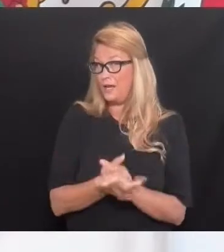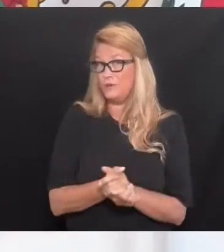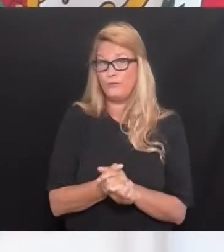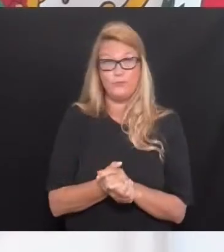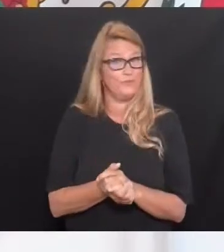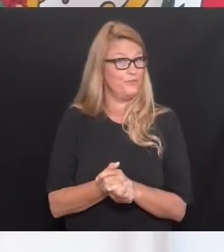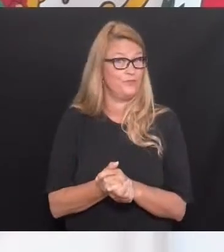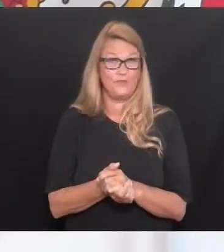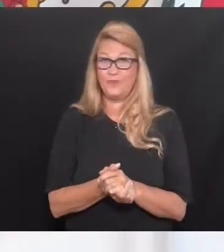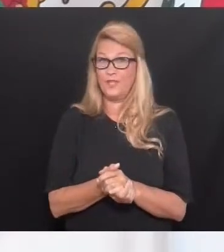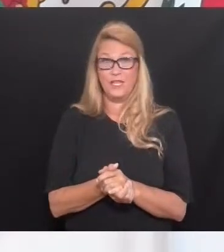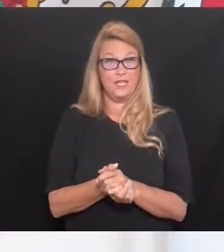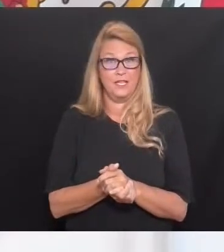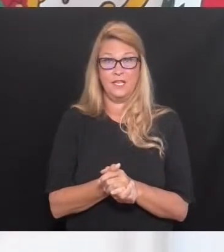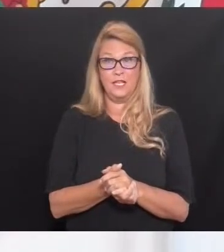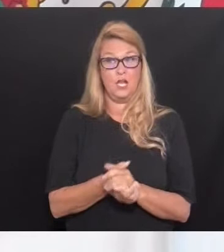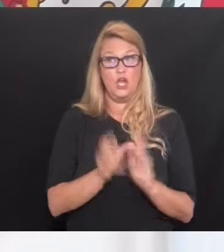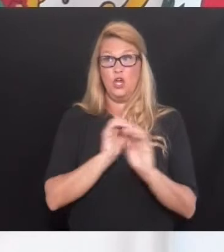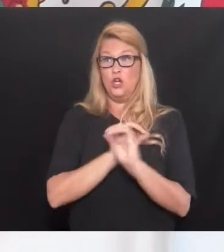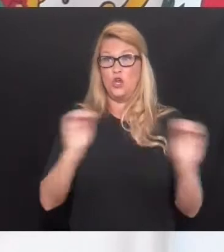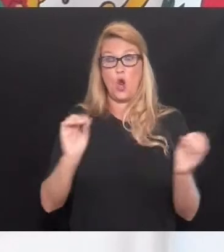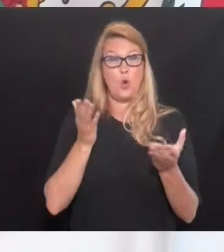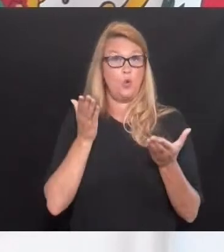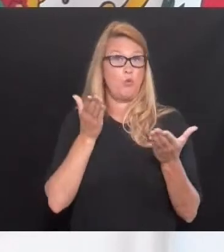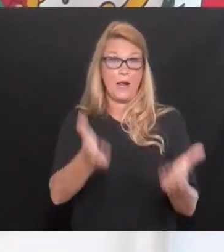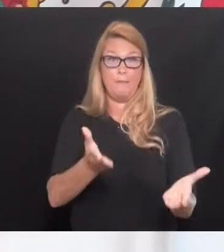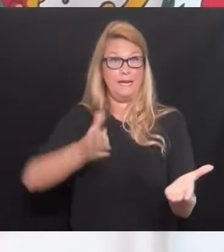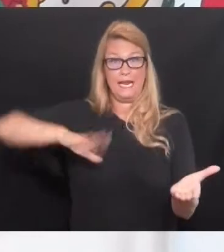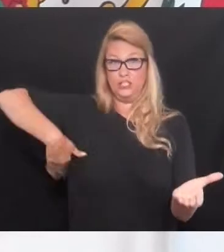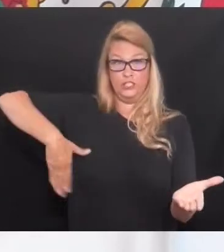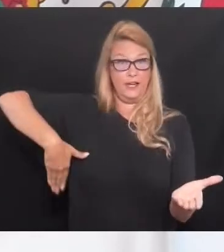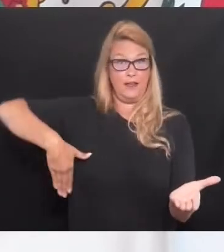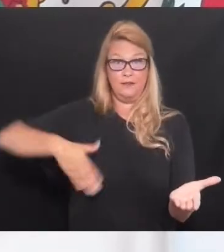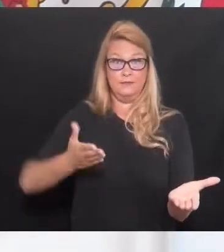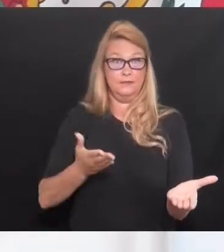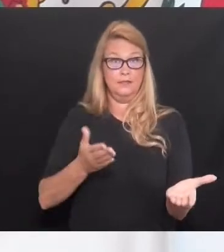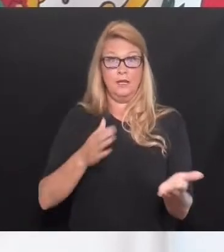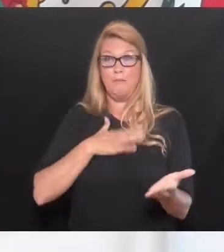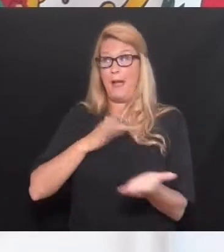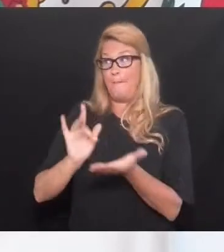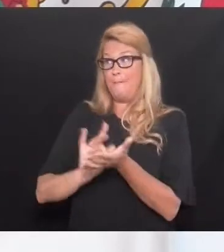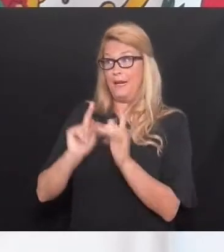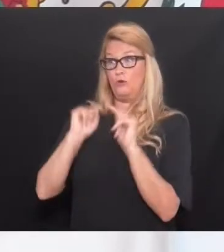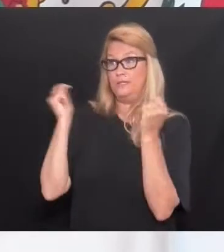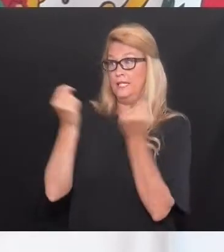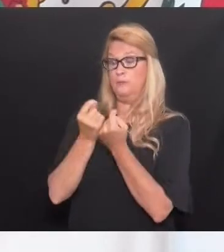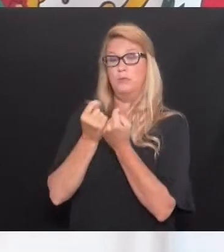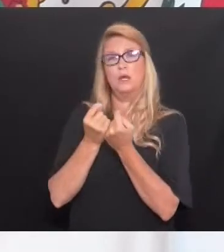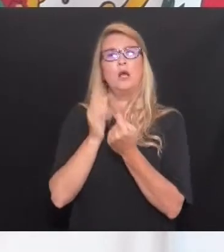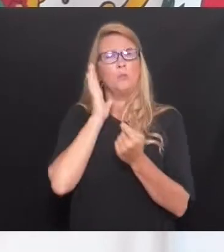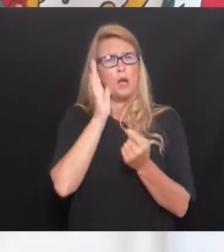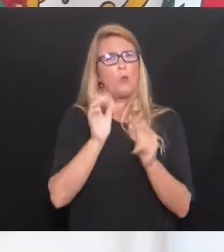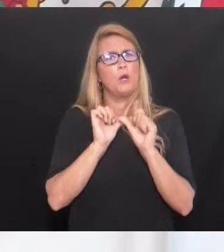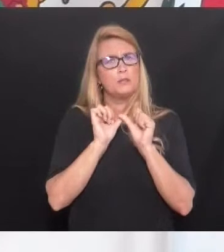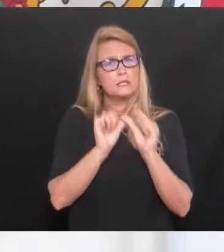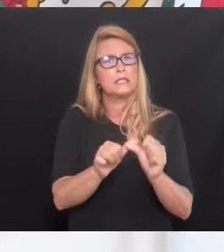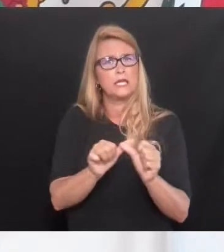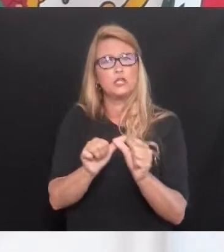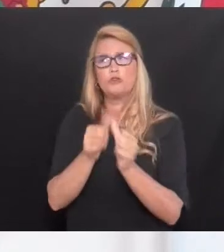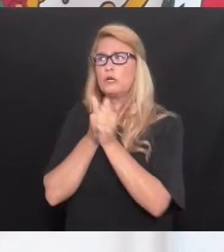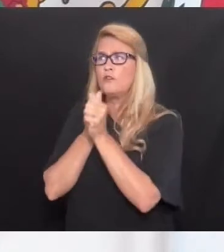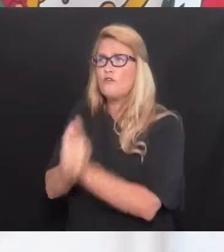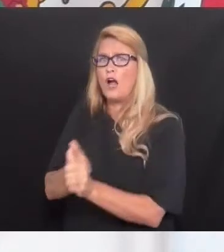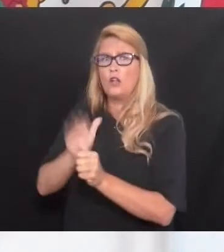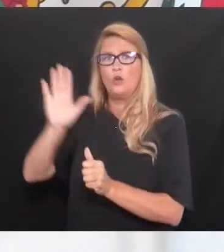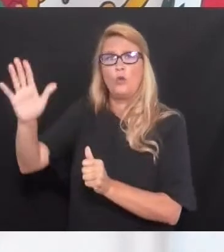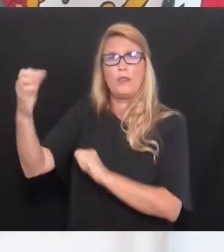have not had a recommendation whatsoever from any of the medical team and everything, but I will continue to listen, and I